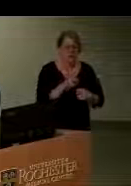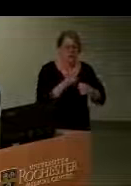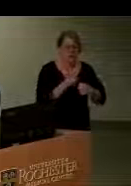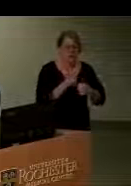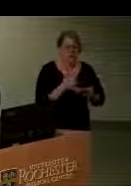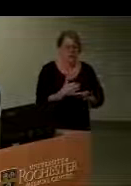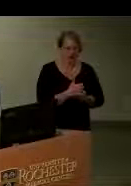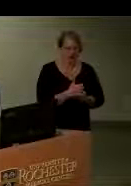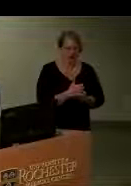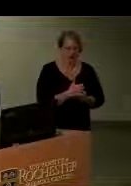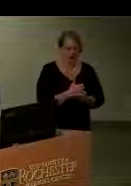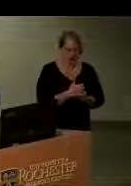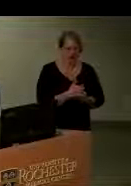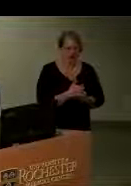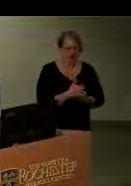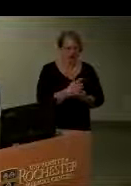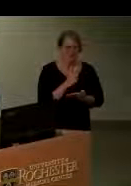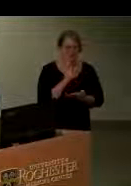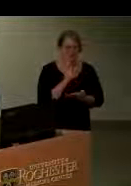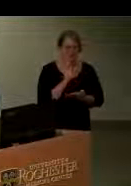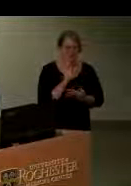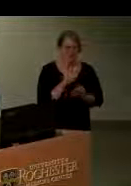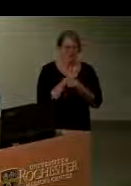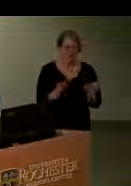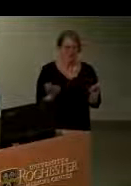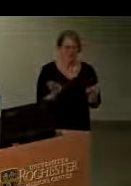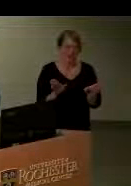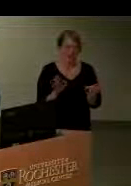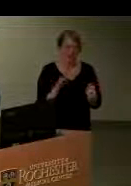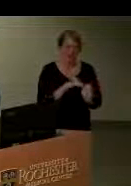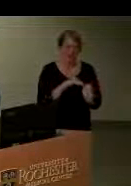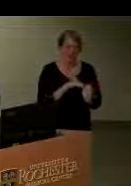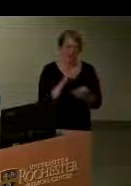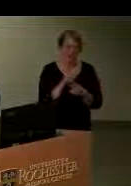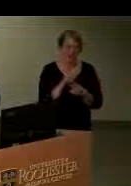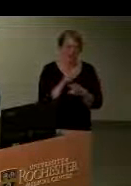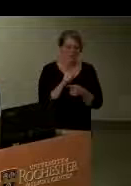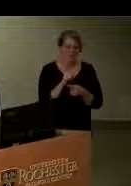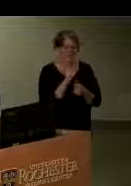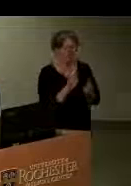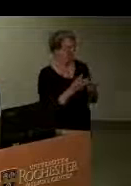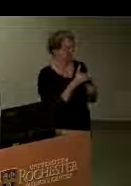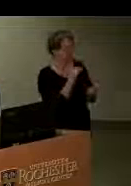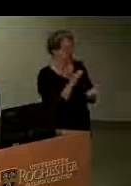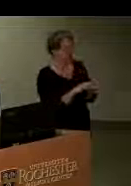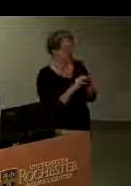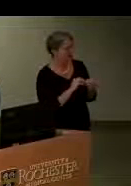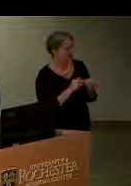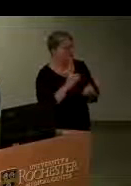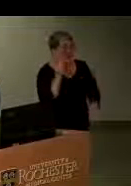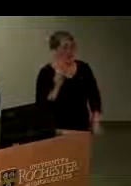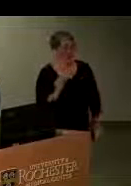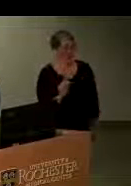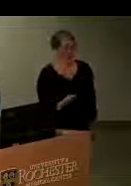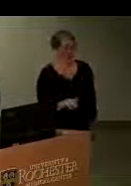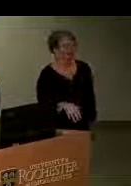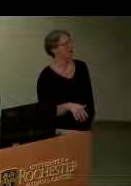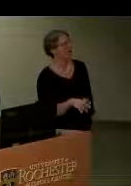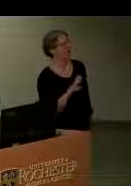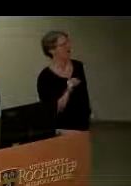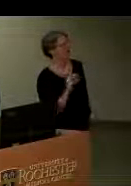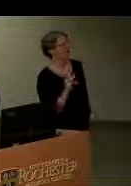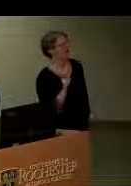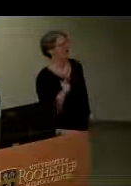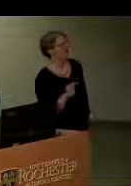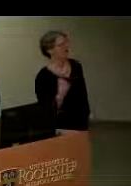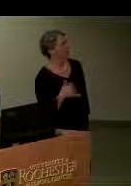salary for a general internist. He said, well, how much will that be? So I tell him, he says, oh my God, oh